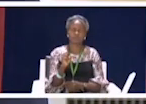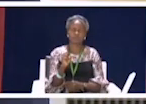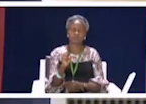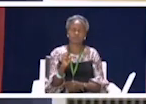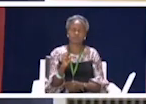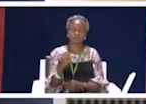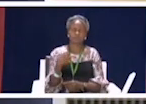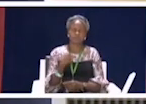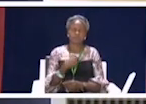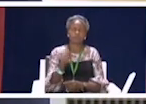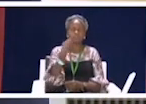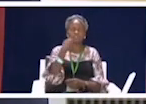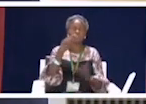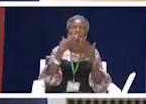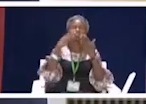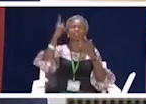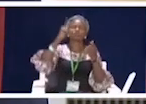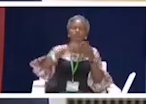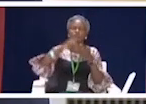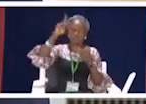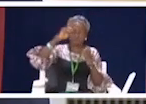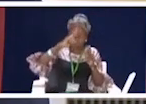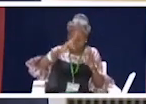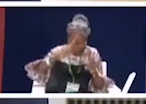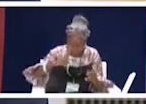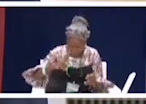We say thank you to you, sir.